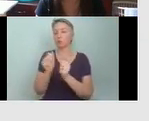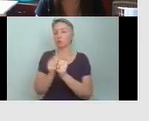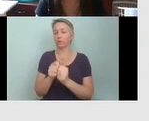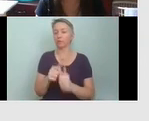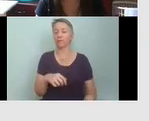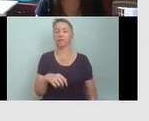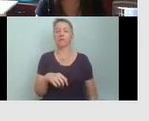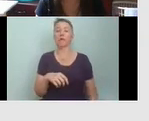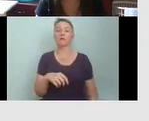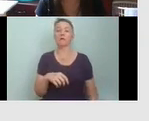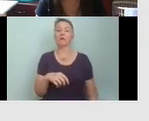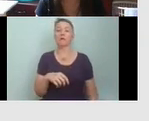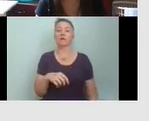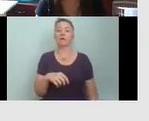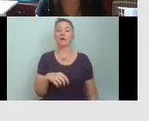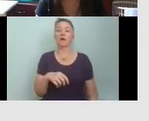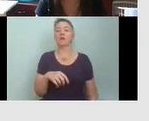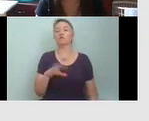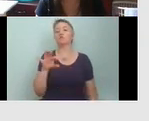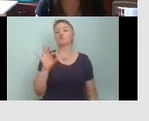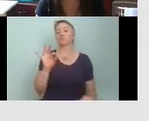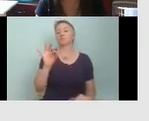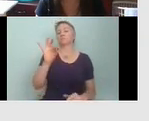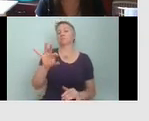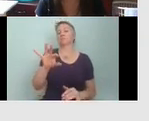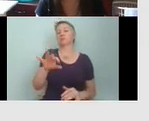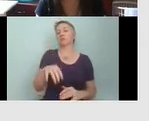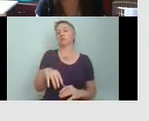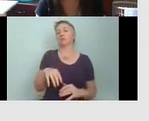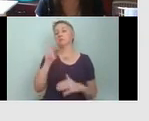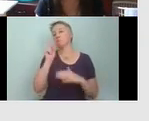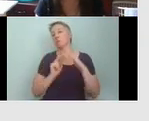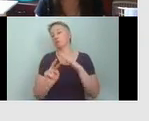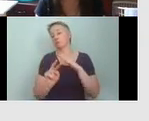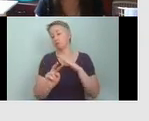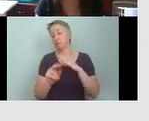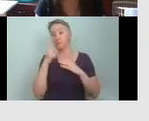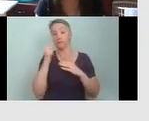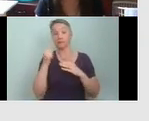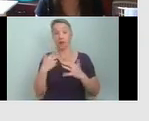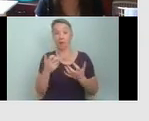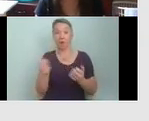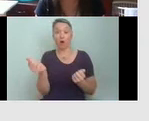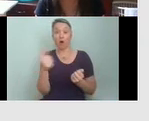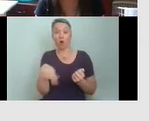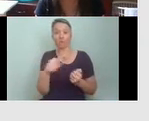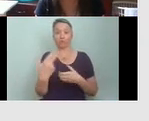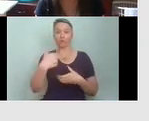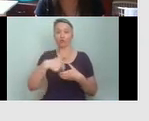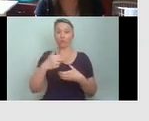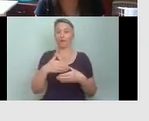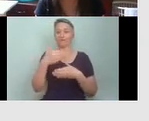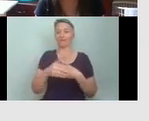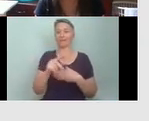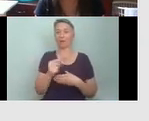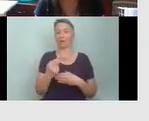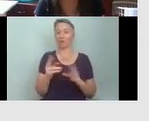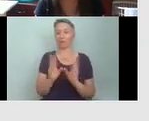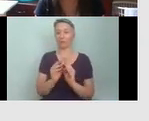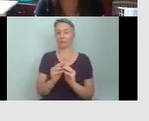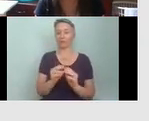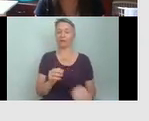And I'll just give you just a flavor of it, because I want you all to tune in to the next town hall. And it's that, you know, a